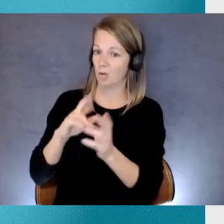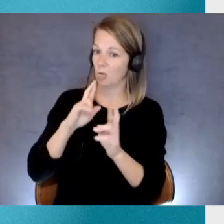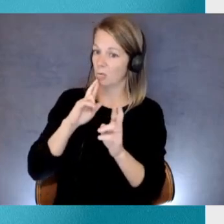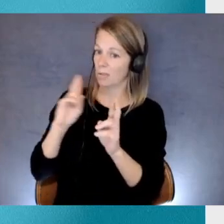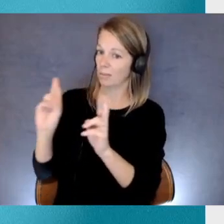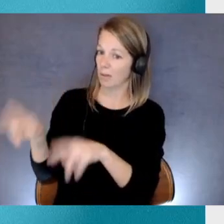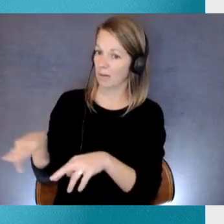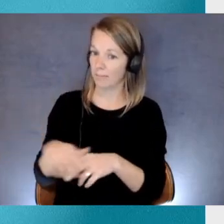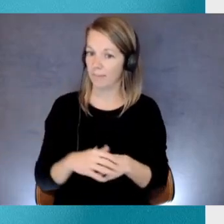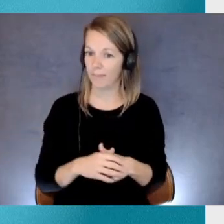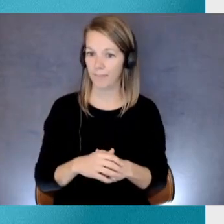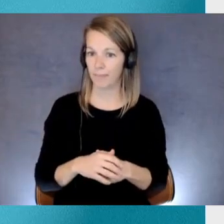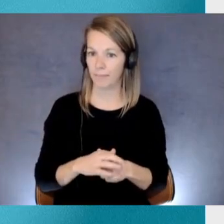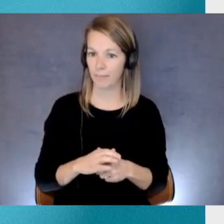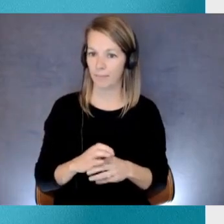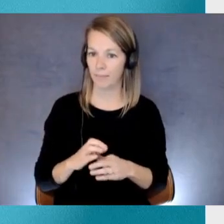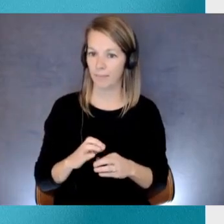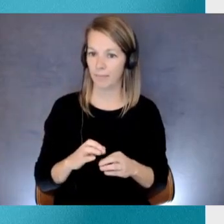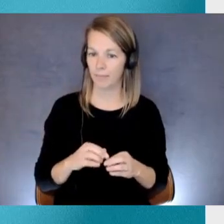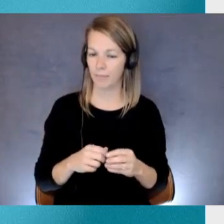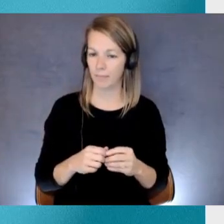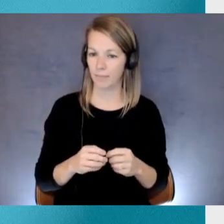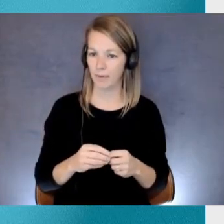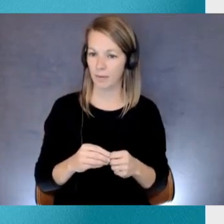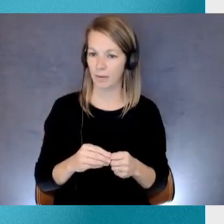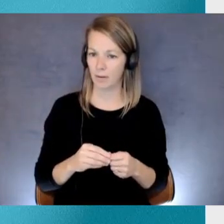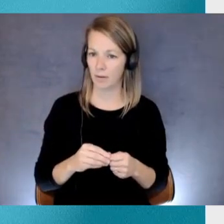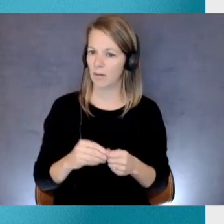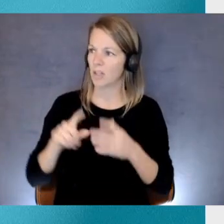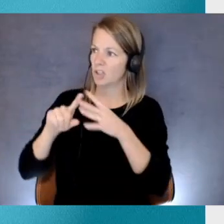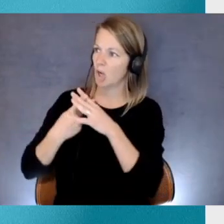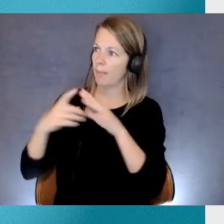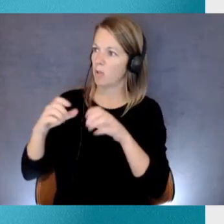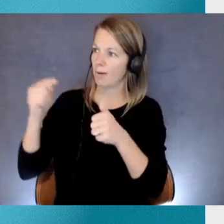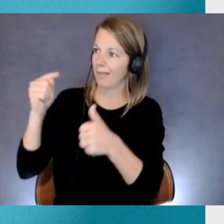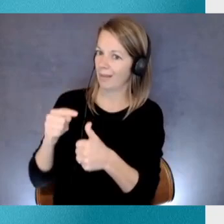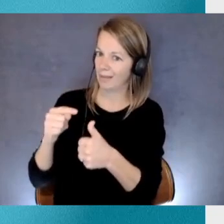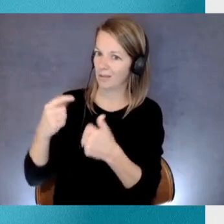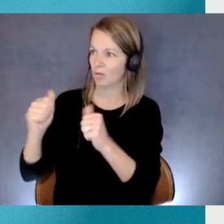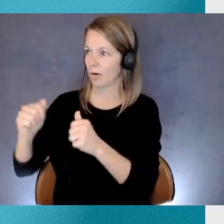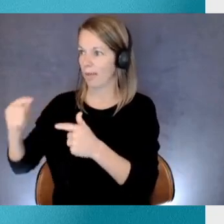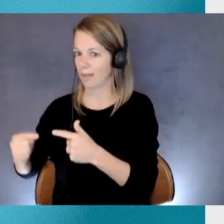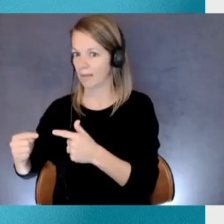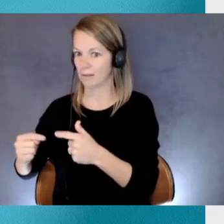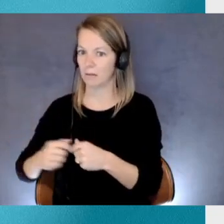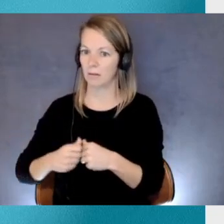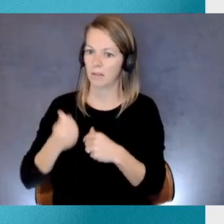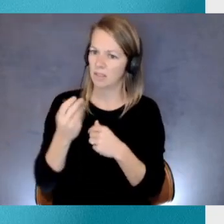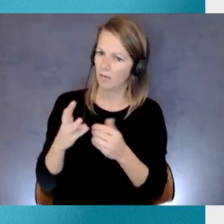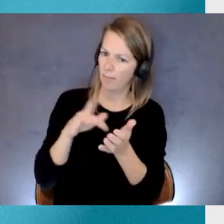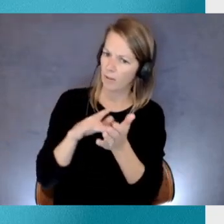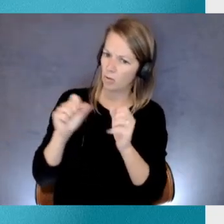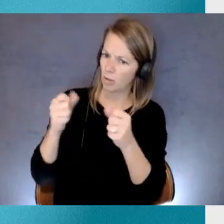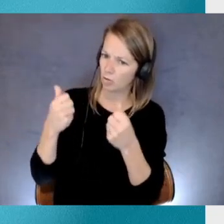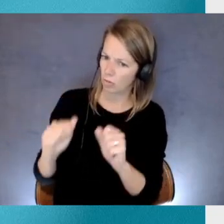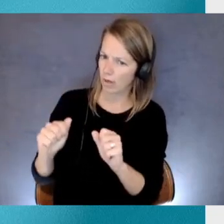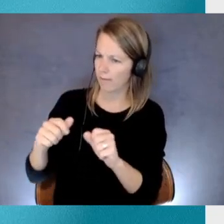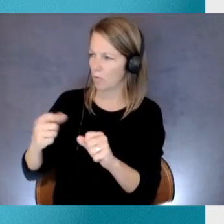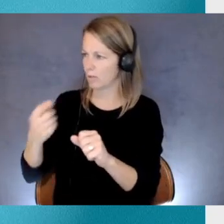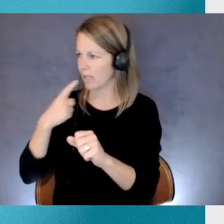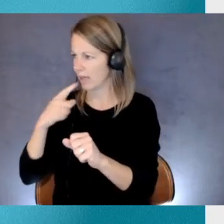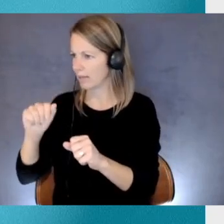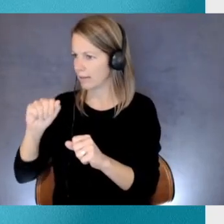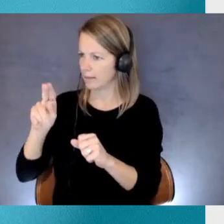say physician necessarily. It could be a nurse practitioner, of course. We can start by doing this and then try that. There are several medications you can try. Have you taken this